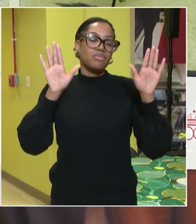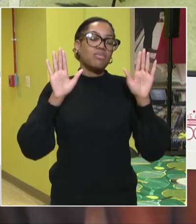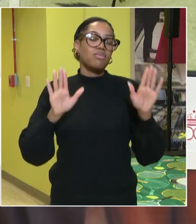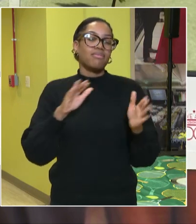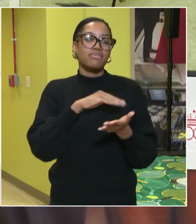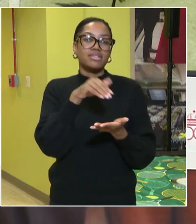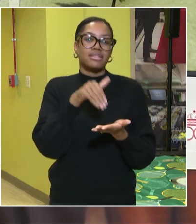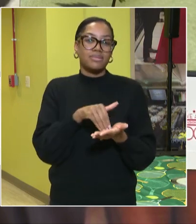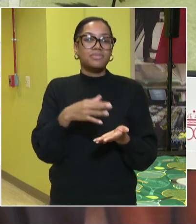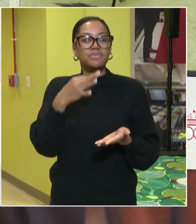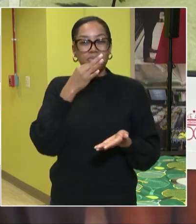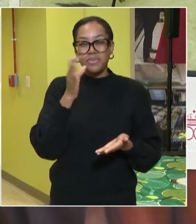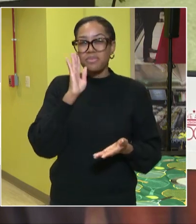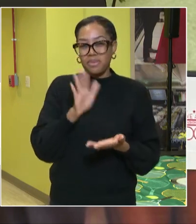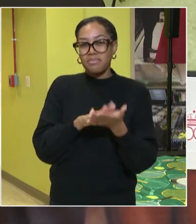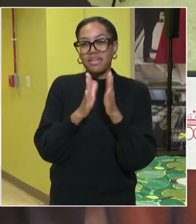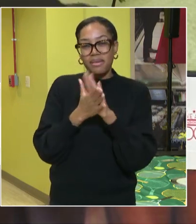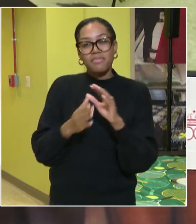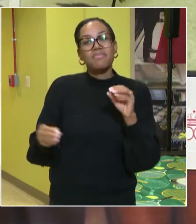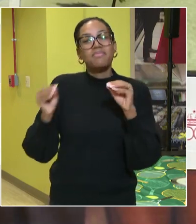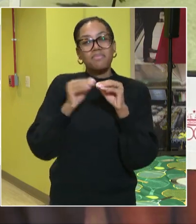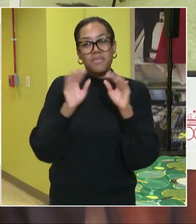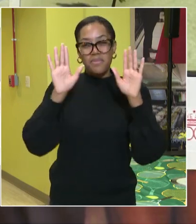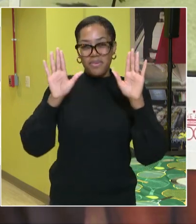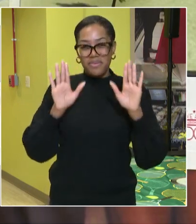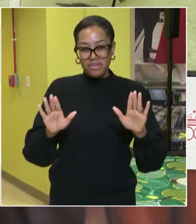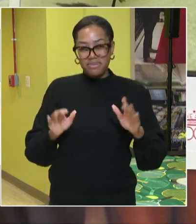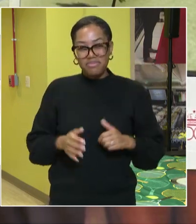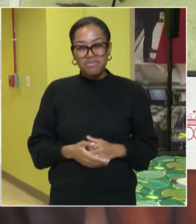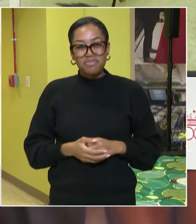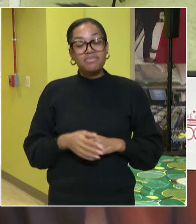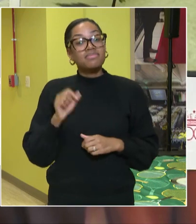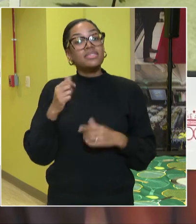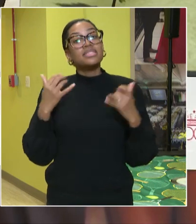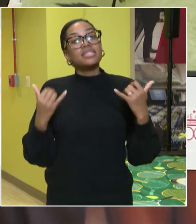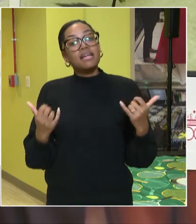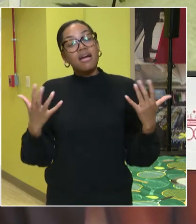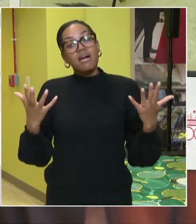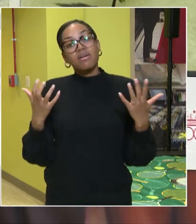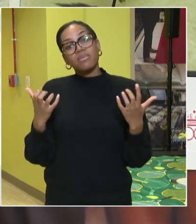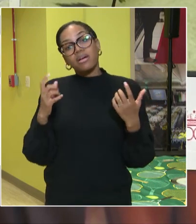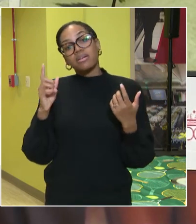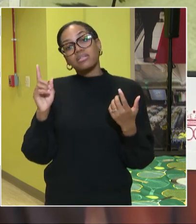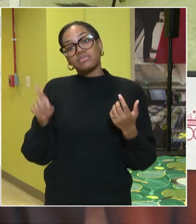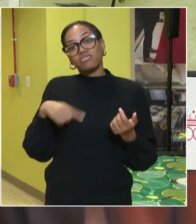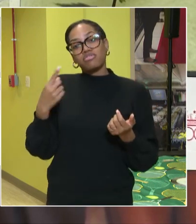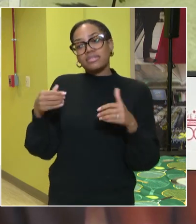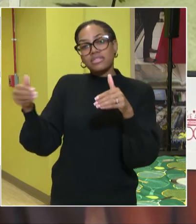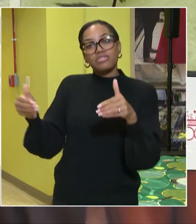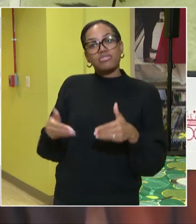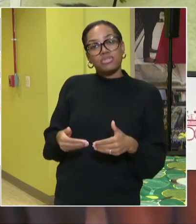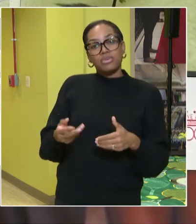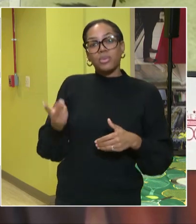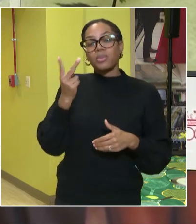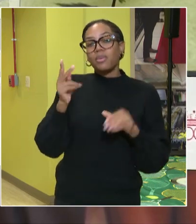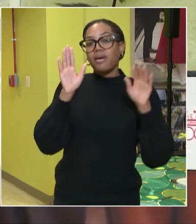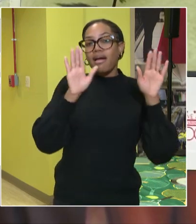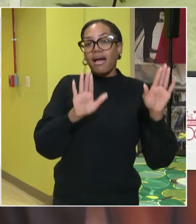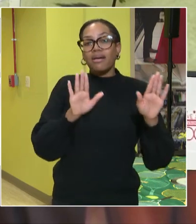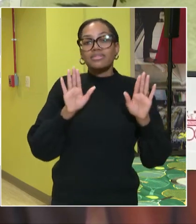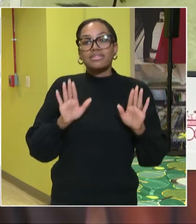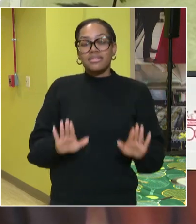that's soon to become even more wonderful. So now I just wanted to introduce 2